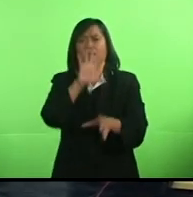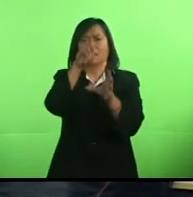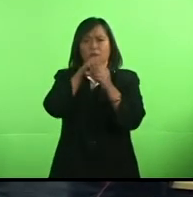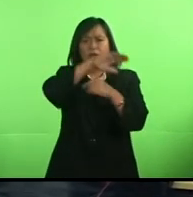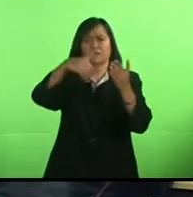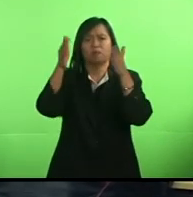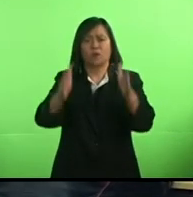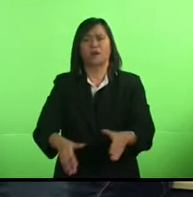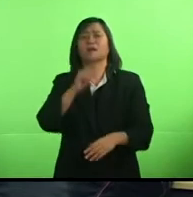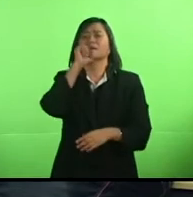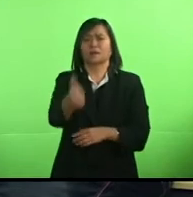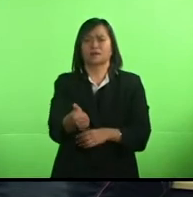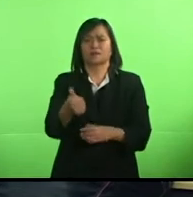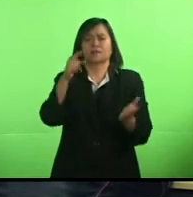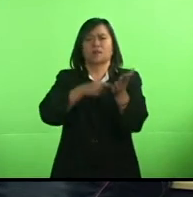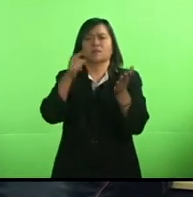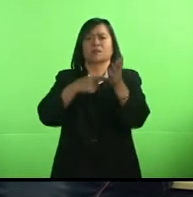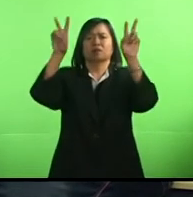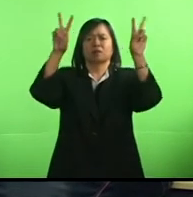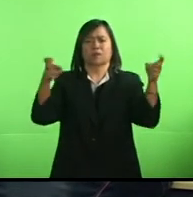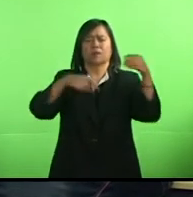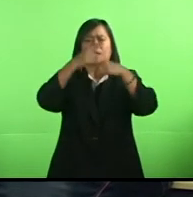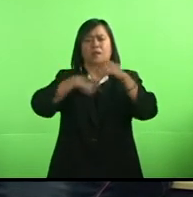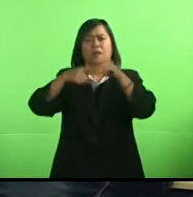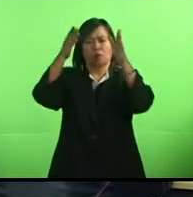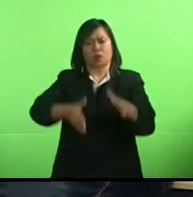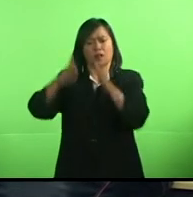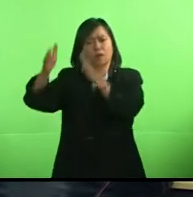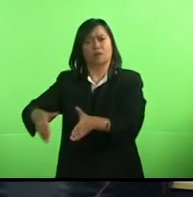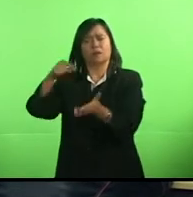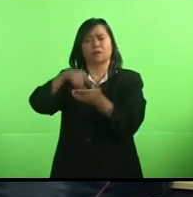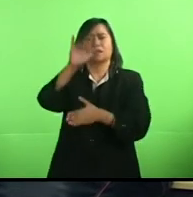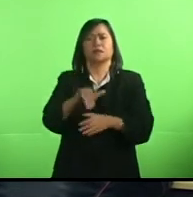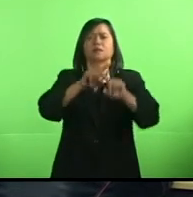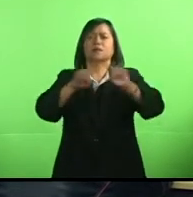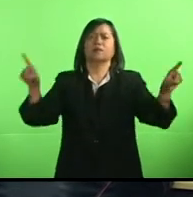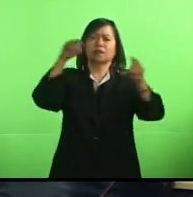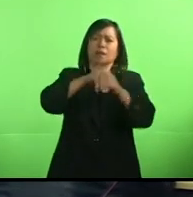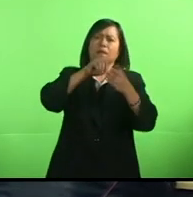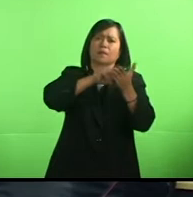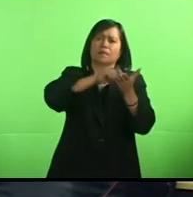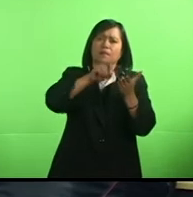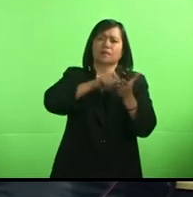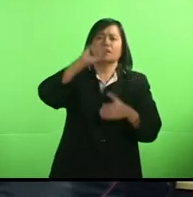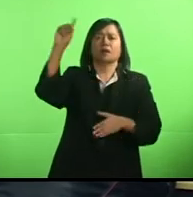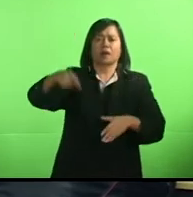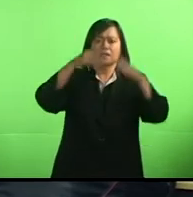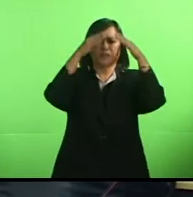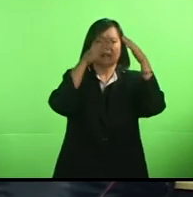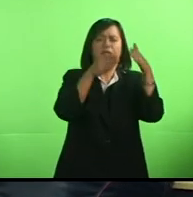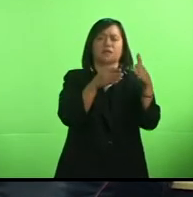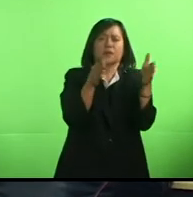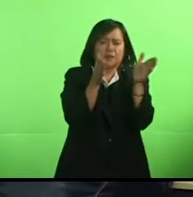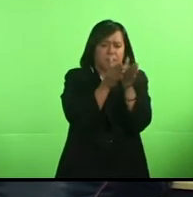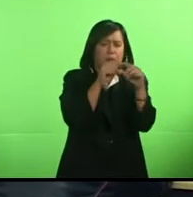everyone. Sometimes topic is about these people, but dalam dia punya artikel, they just touch only